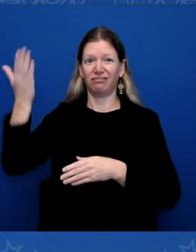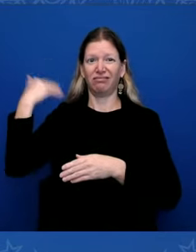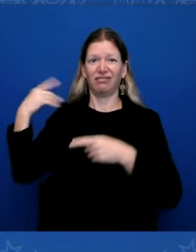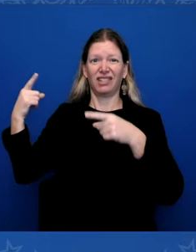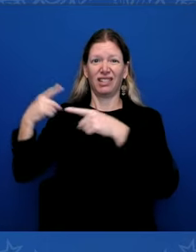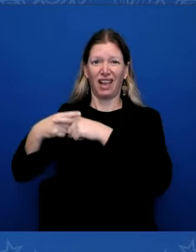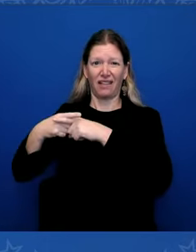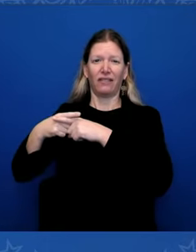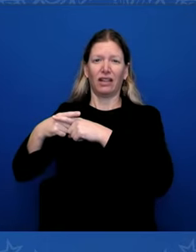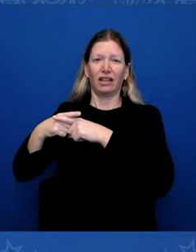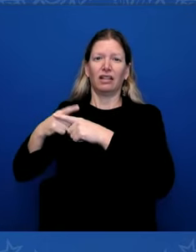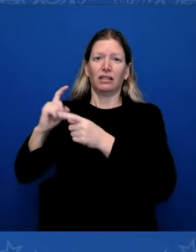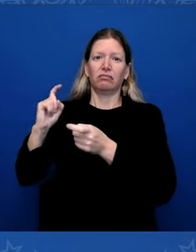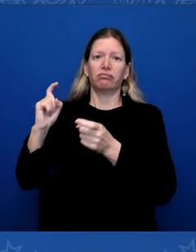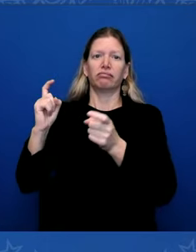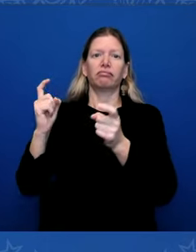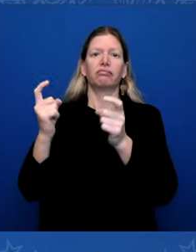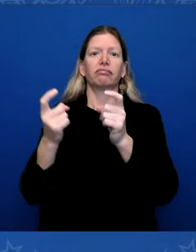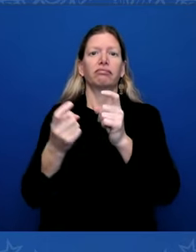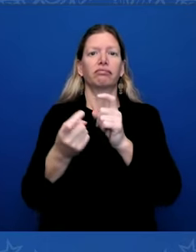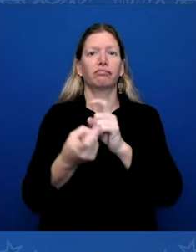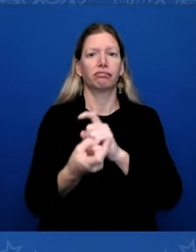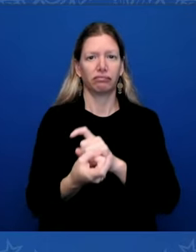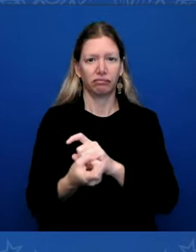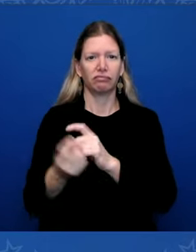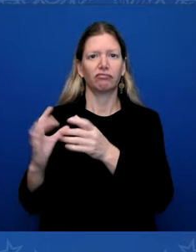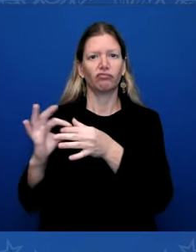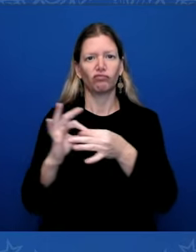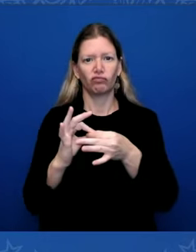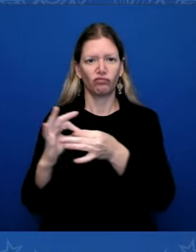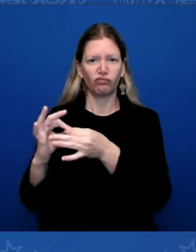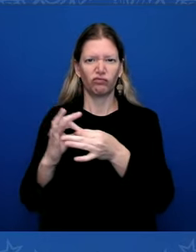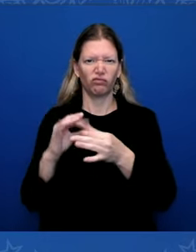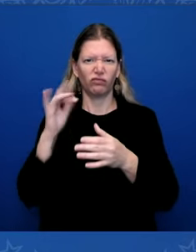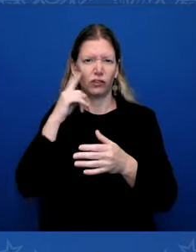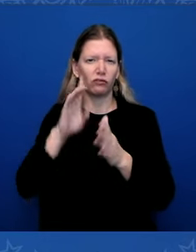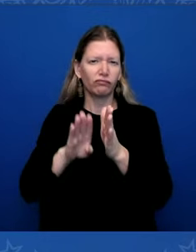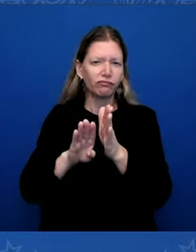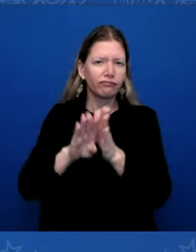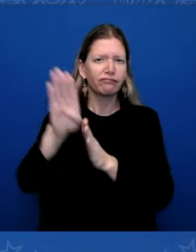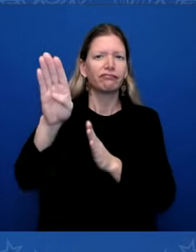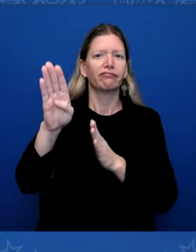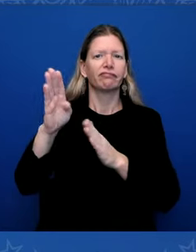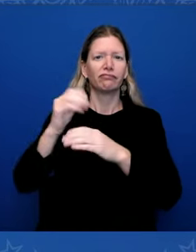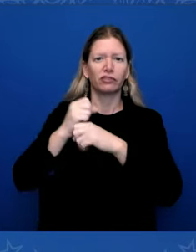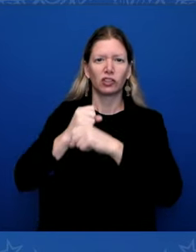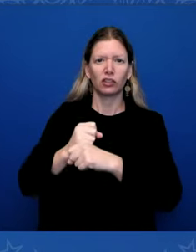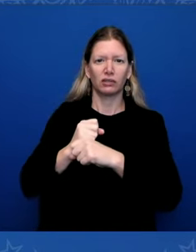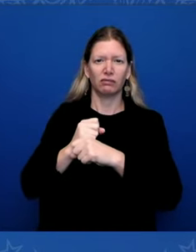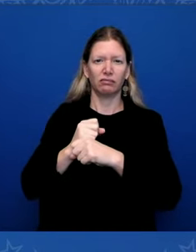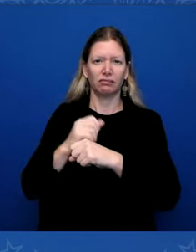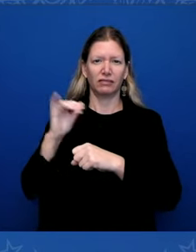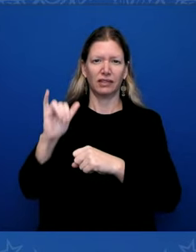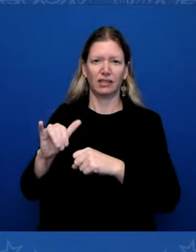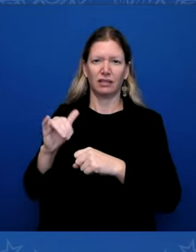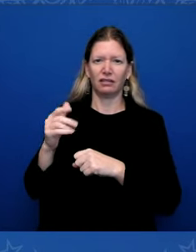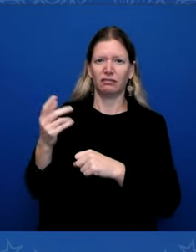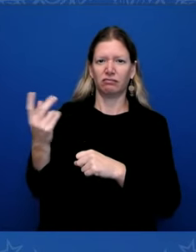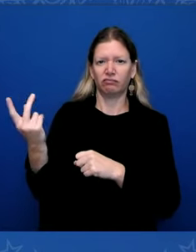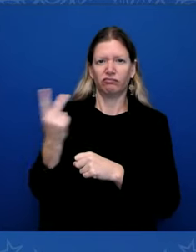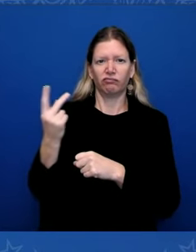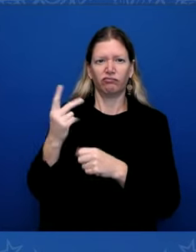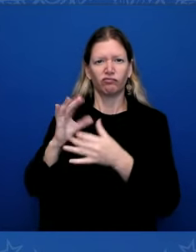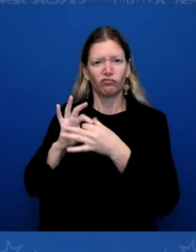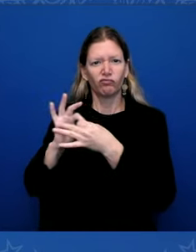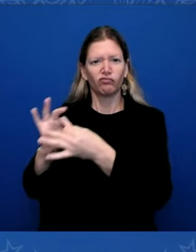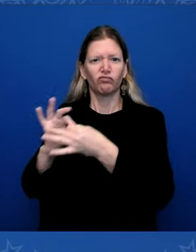consequential regions in the world. We've elevated our cooperation directly to the Vietnamese highest tier of partnership,